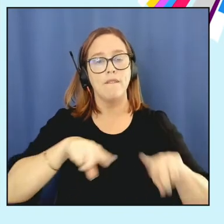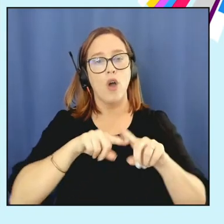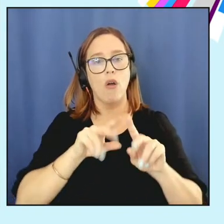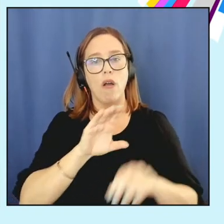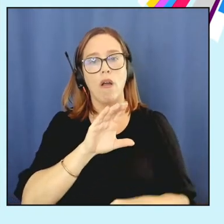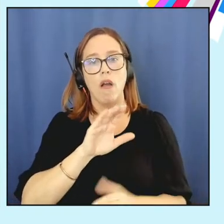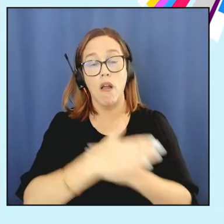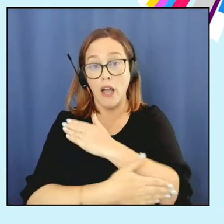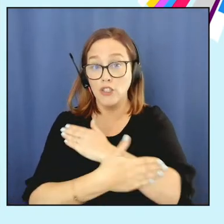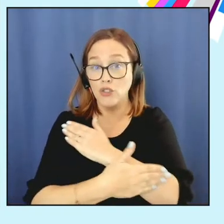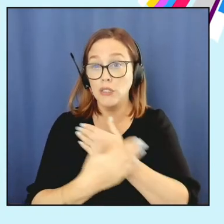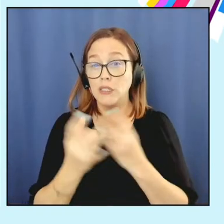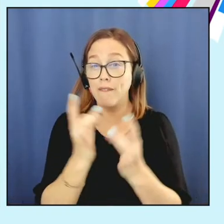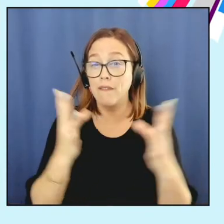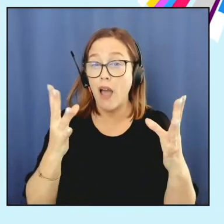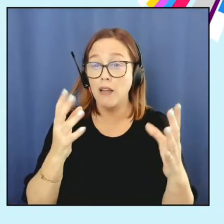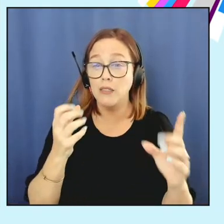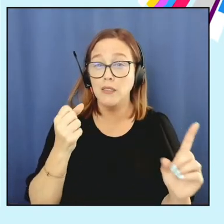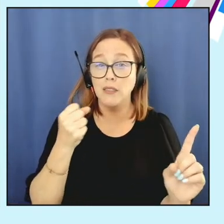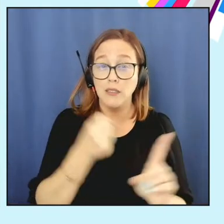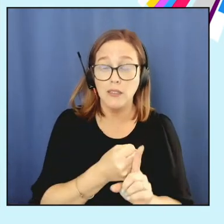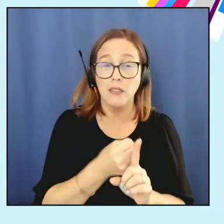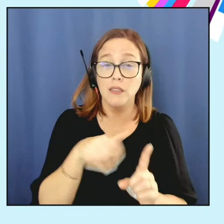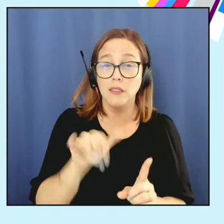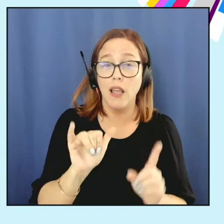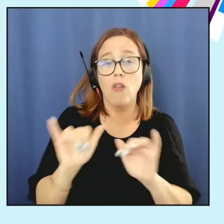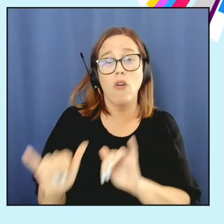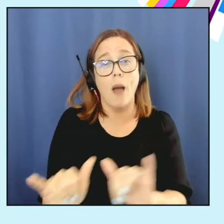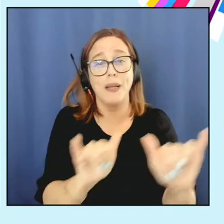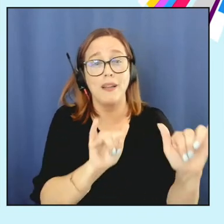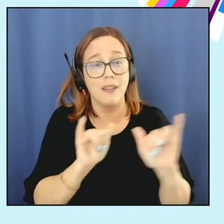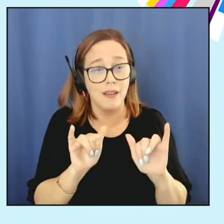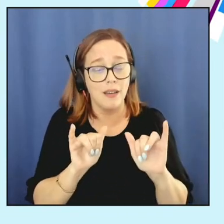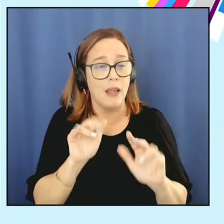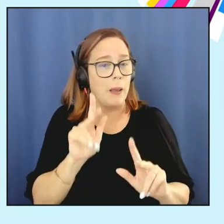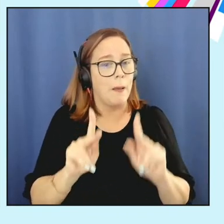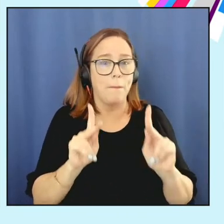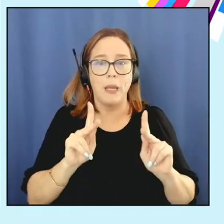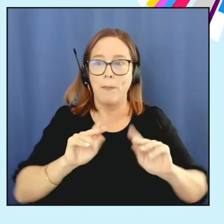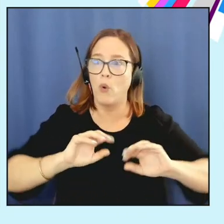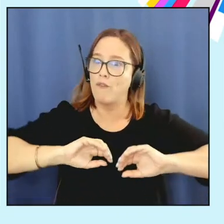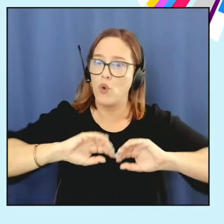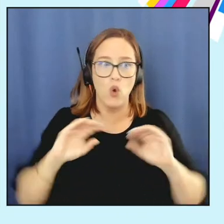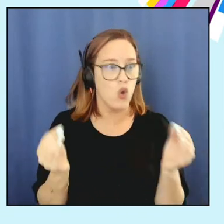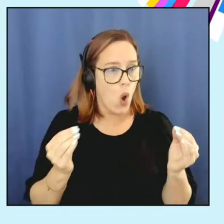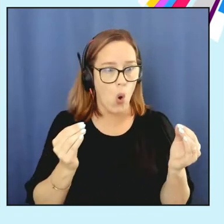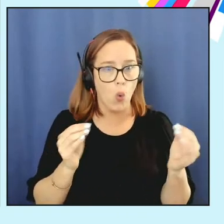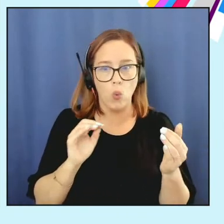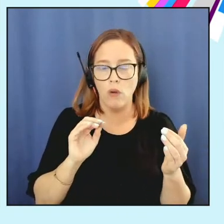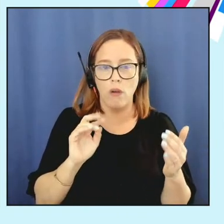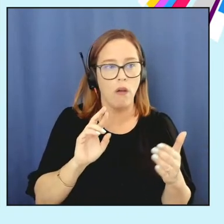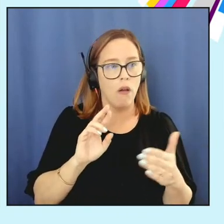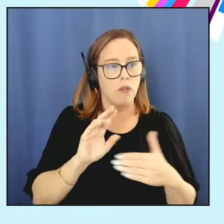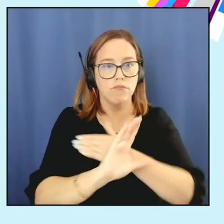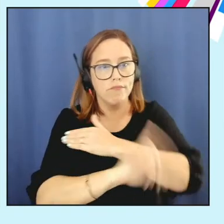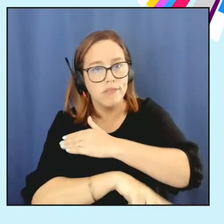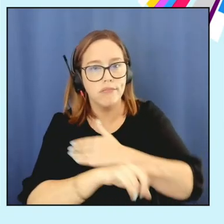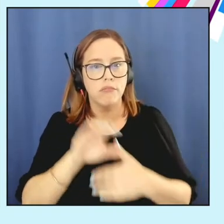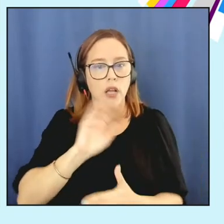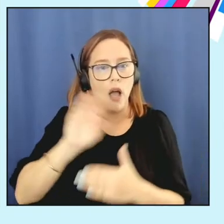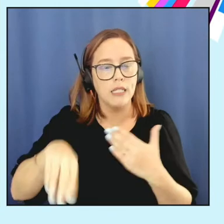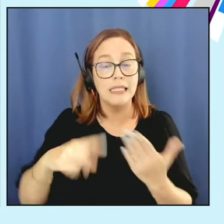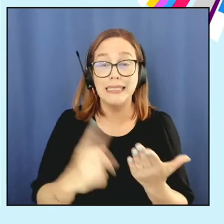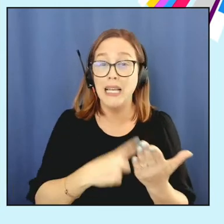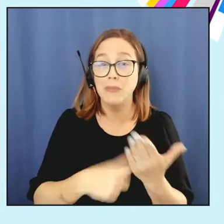still commonplace and people have absolutely no recourse. Sometimes even police and